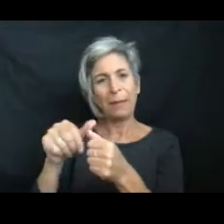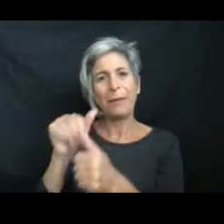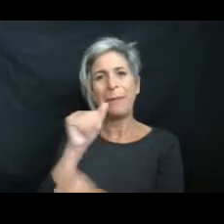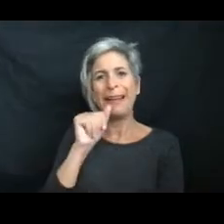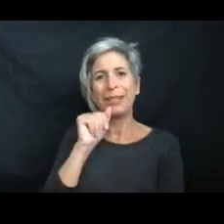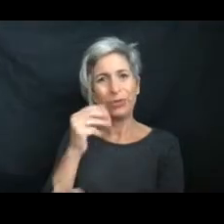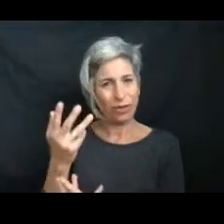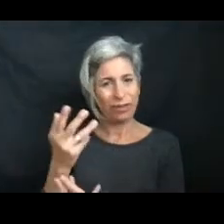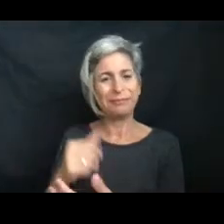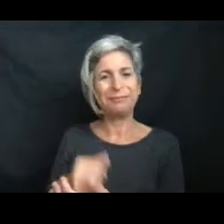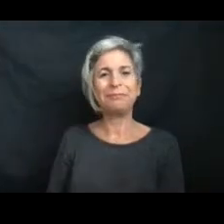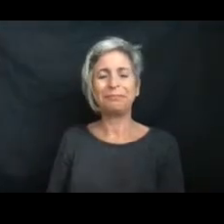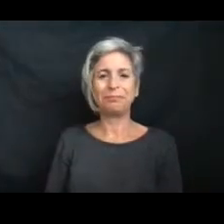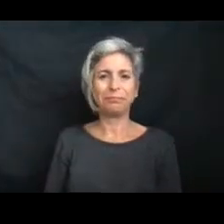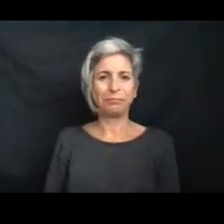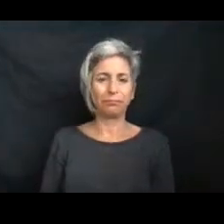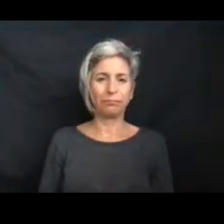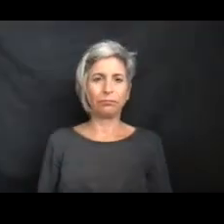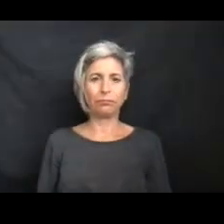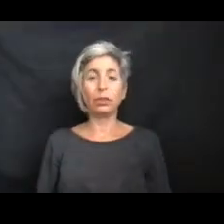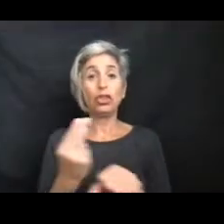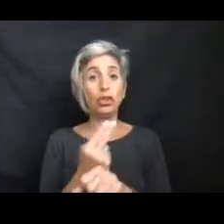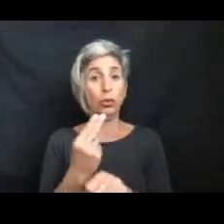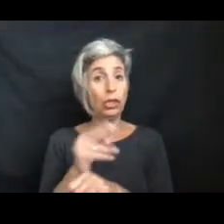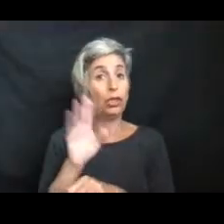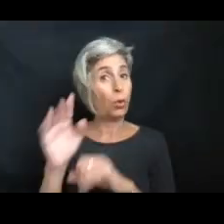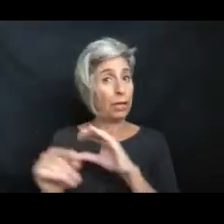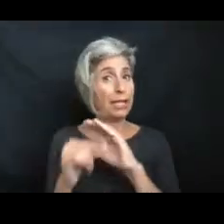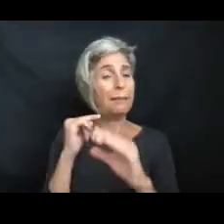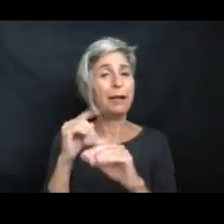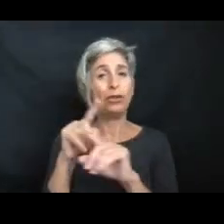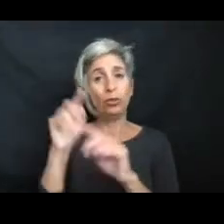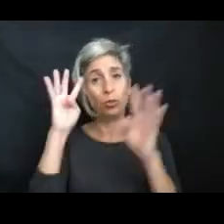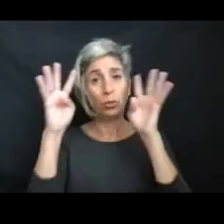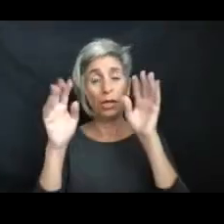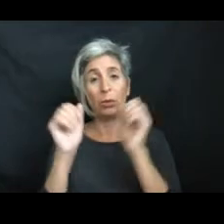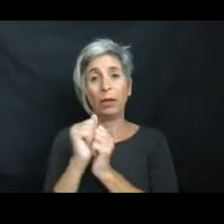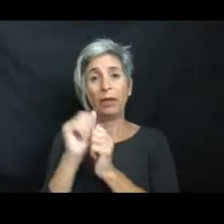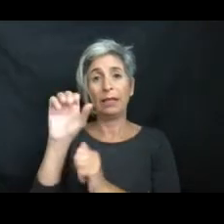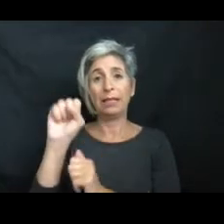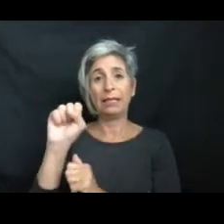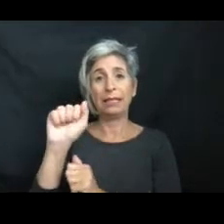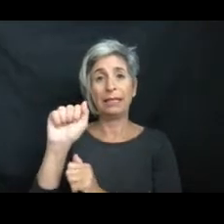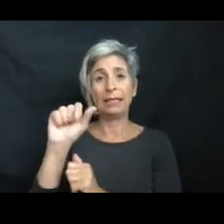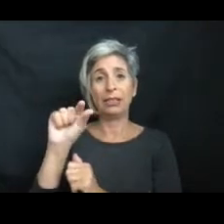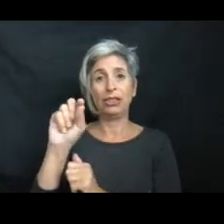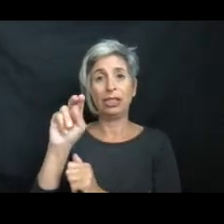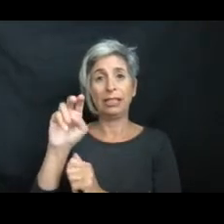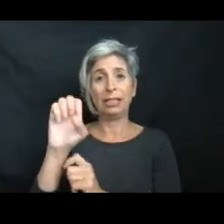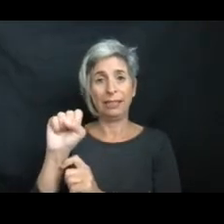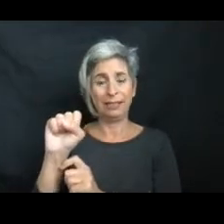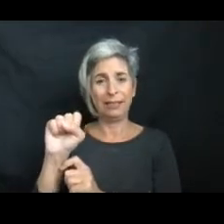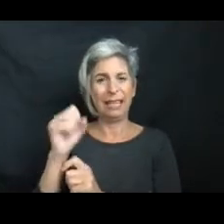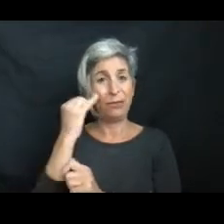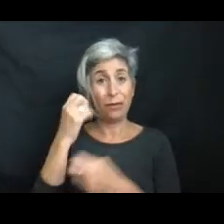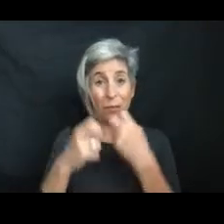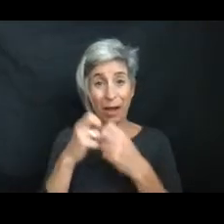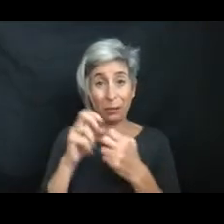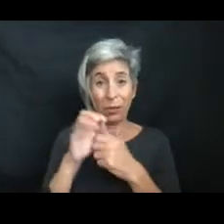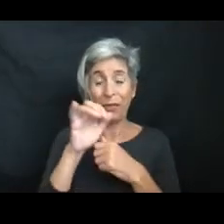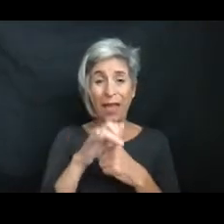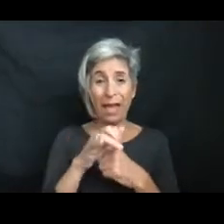you have created with Sages, and then you can reset it from there. So if you have issues with that, that's